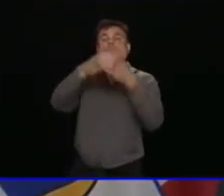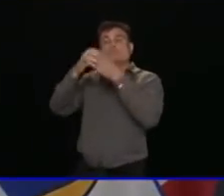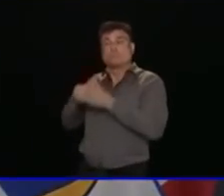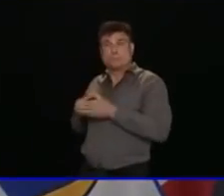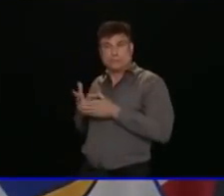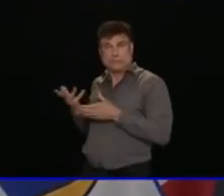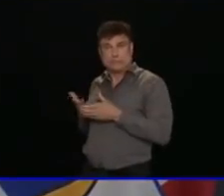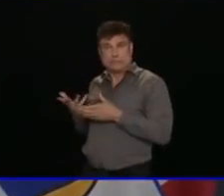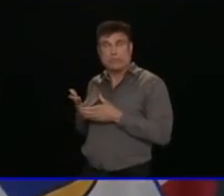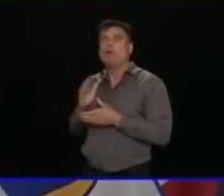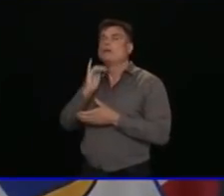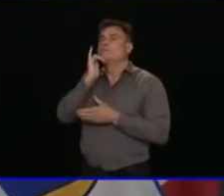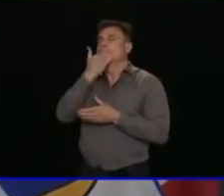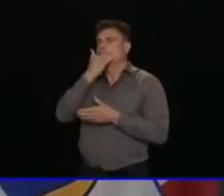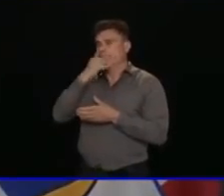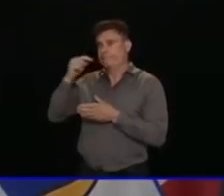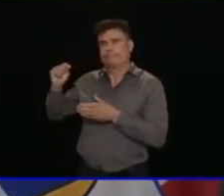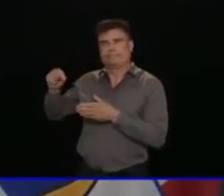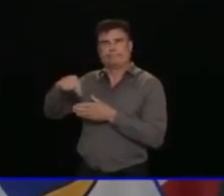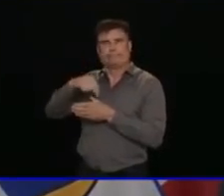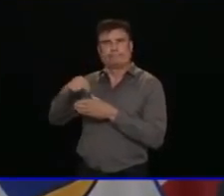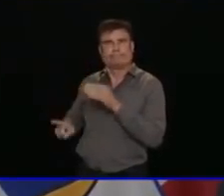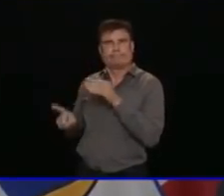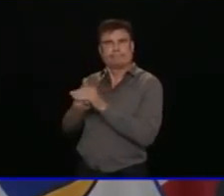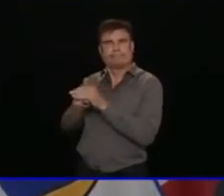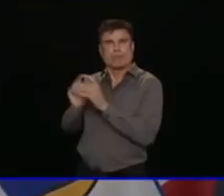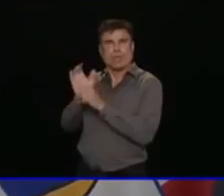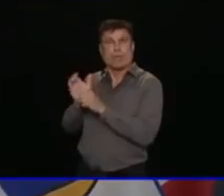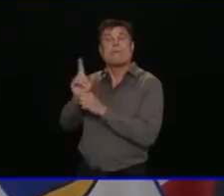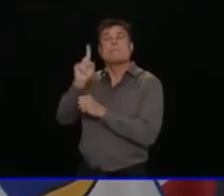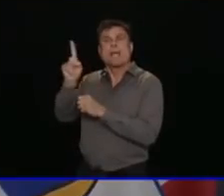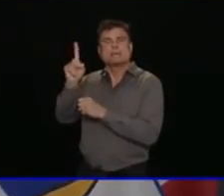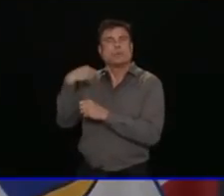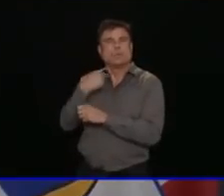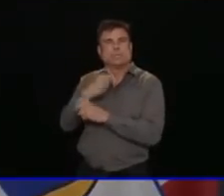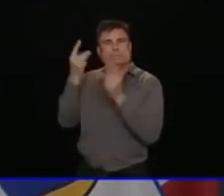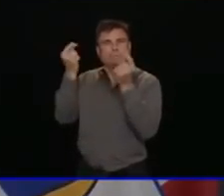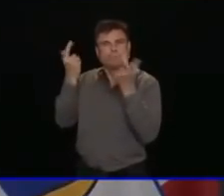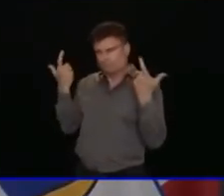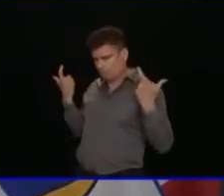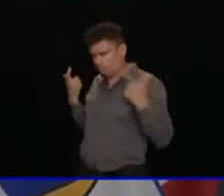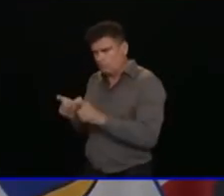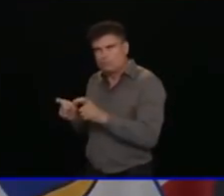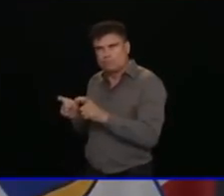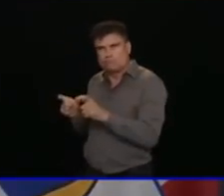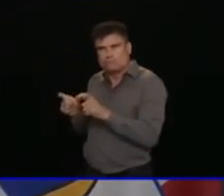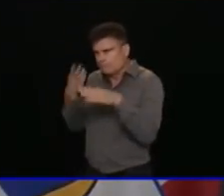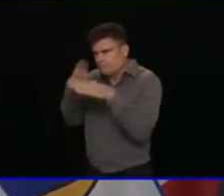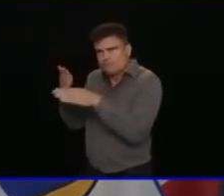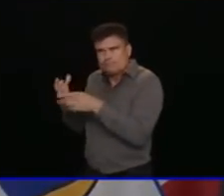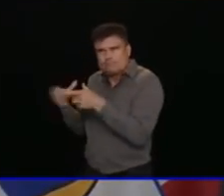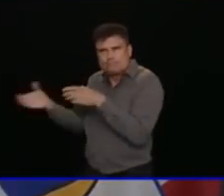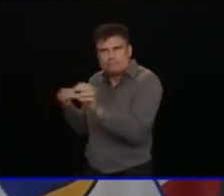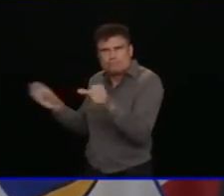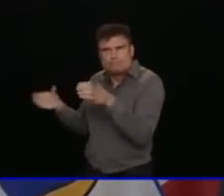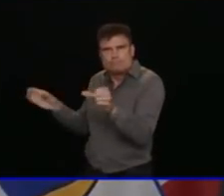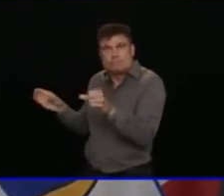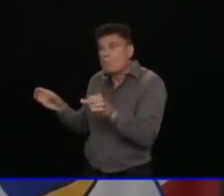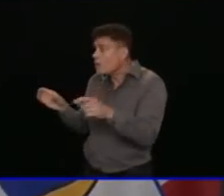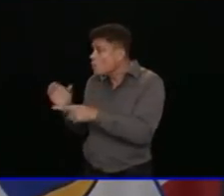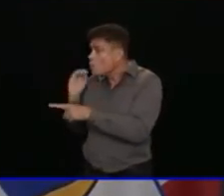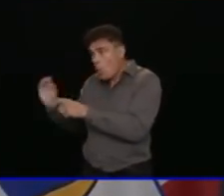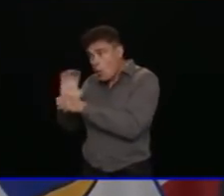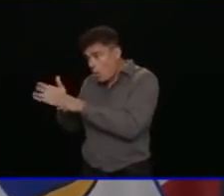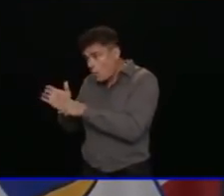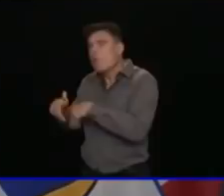the farms, has made an enormous difference. These measures need to continue, and it's why we've continued to pursue those things and what